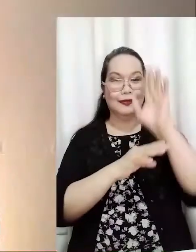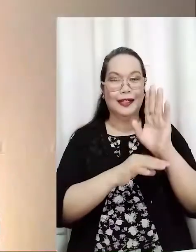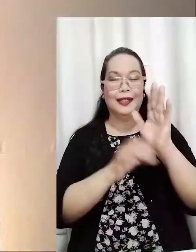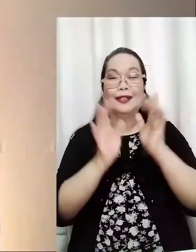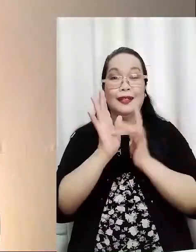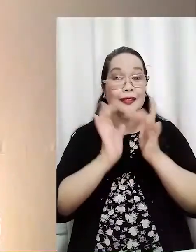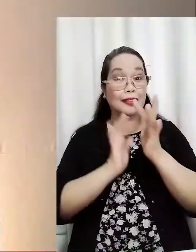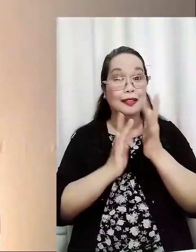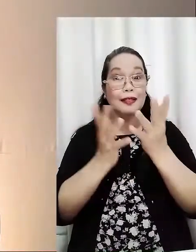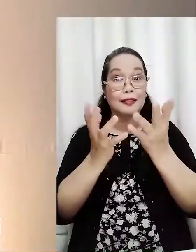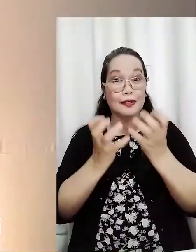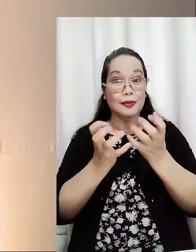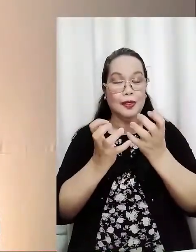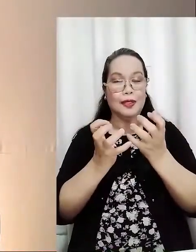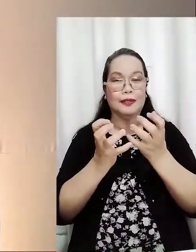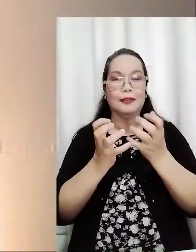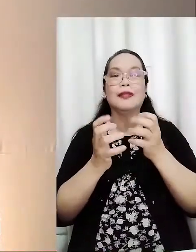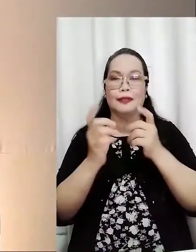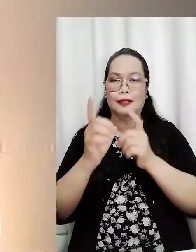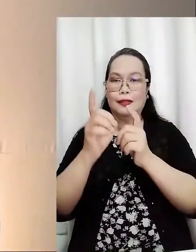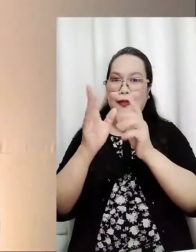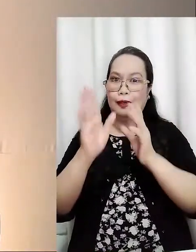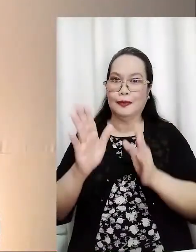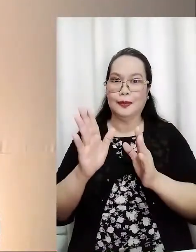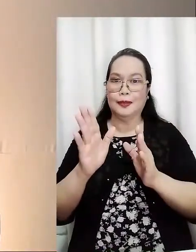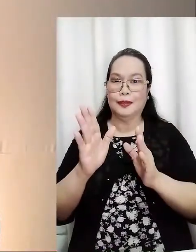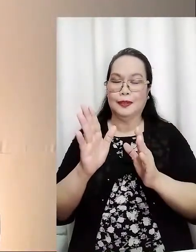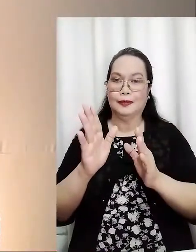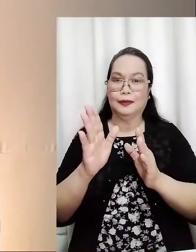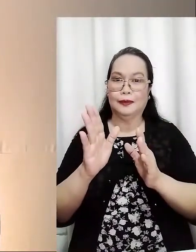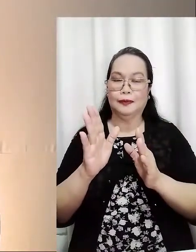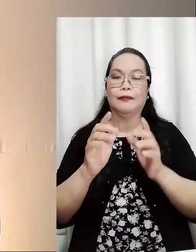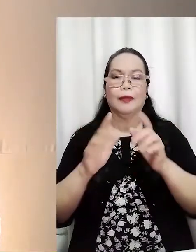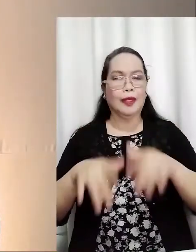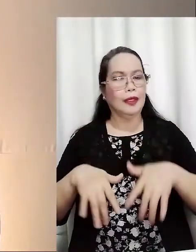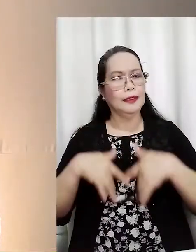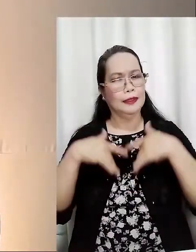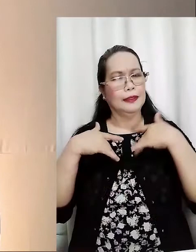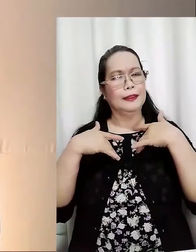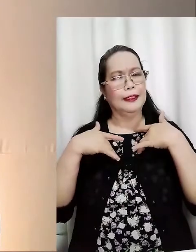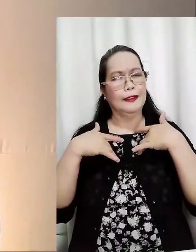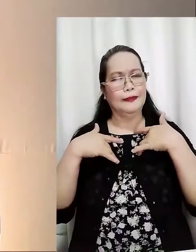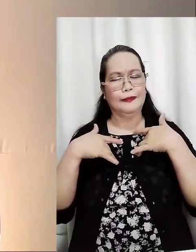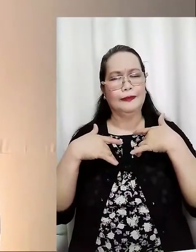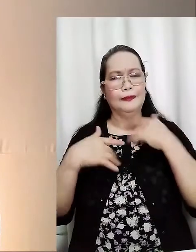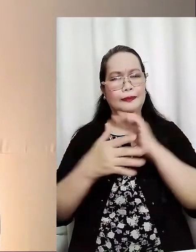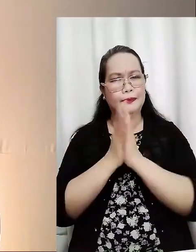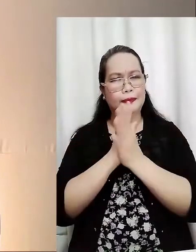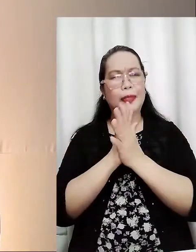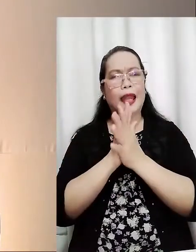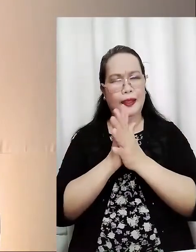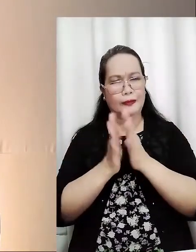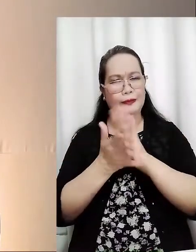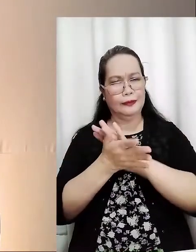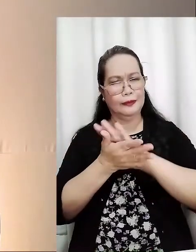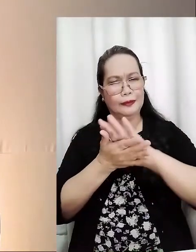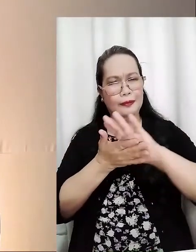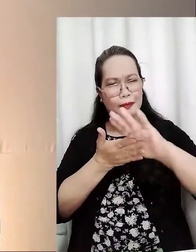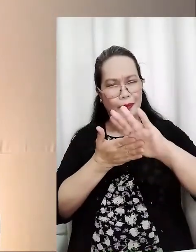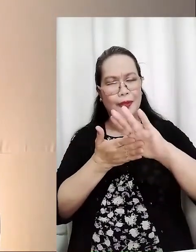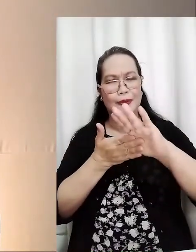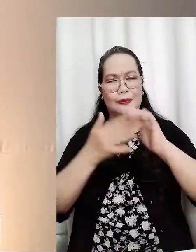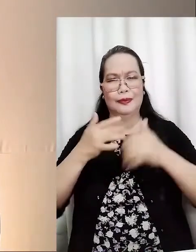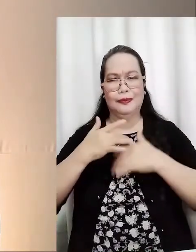Jesus wanted his disciples to live with purity in their